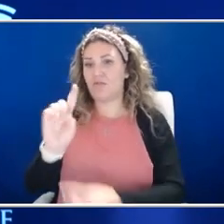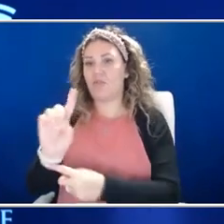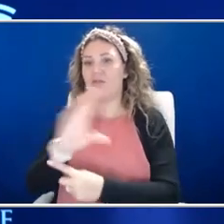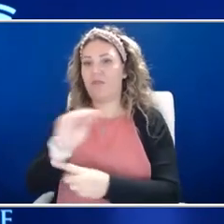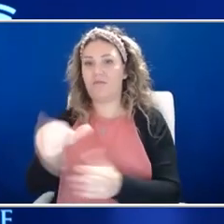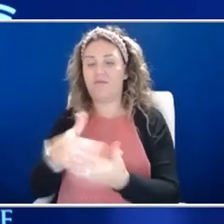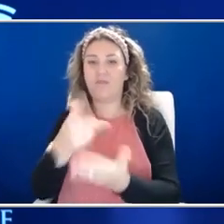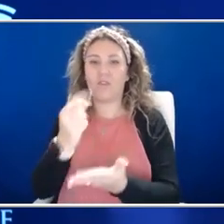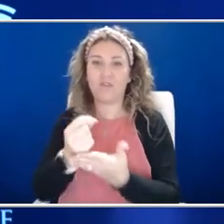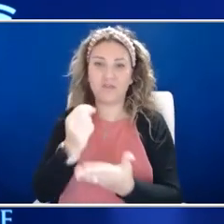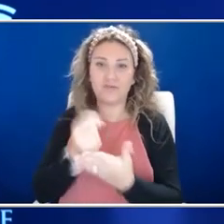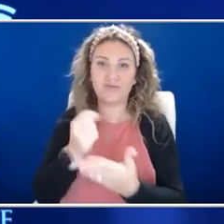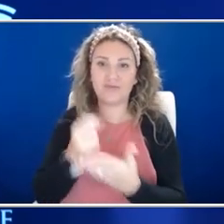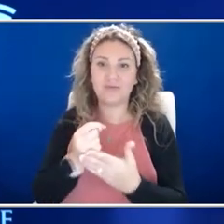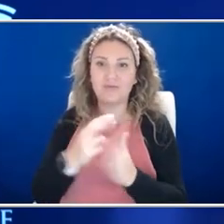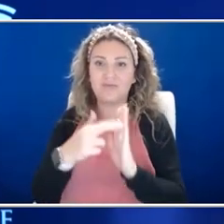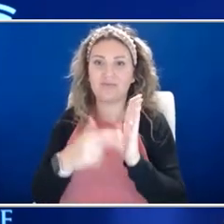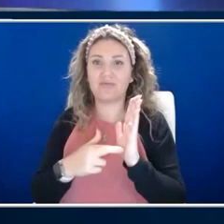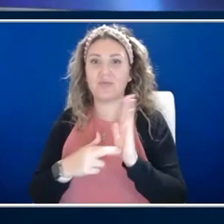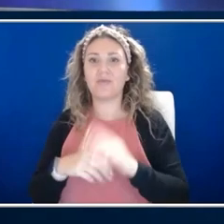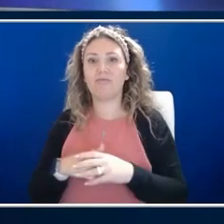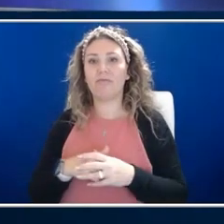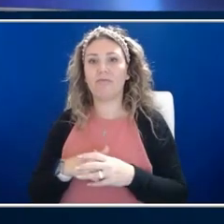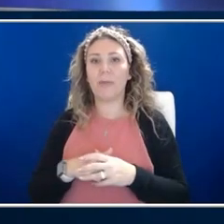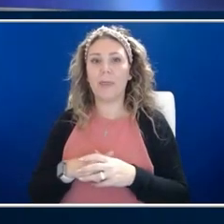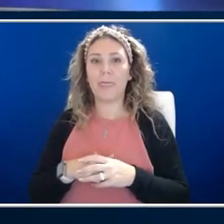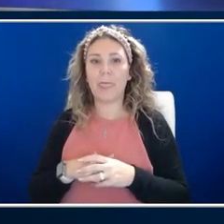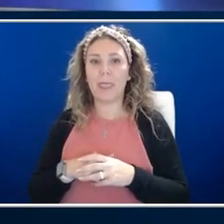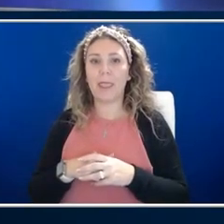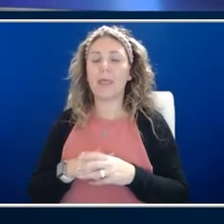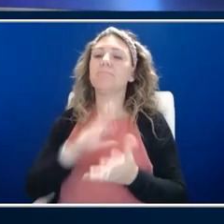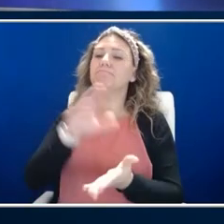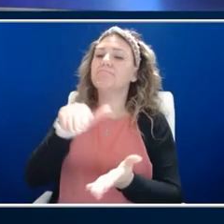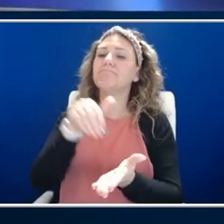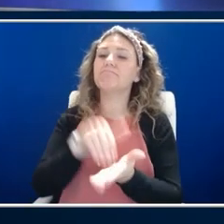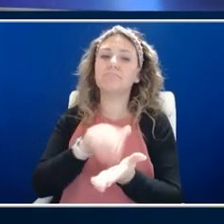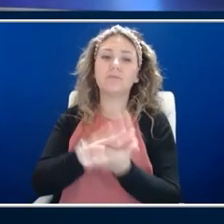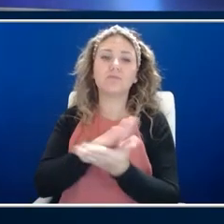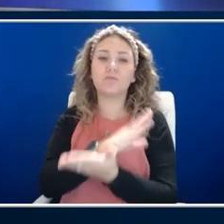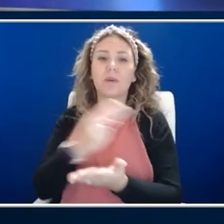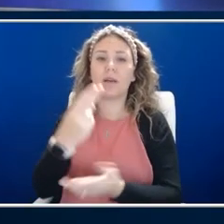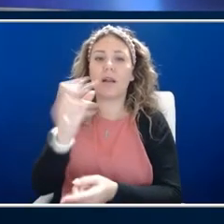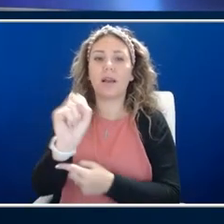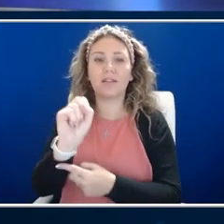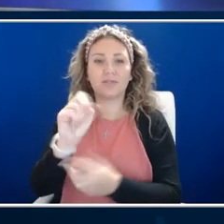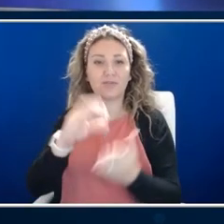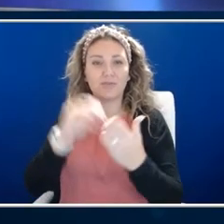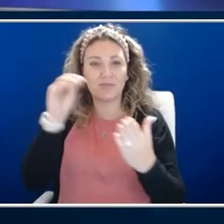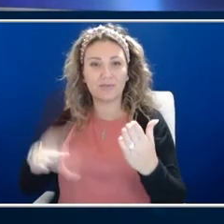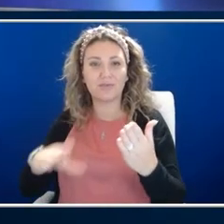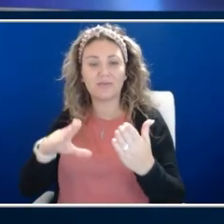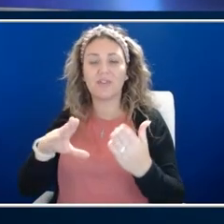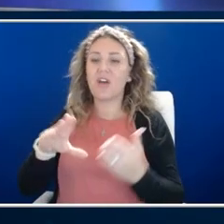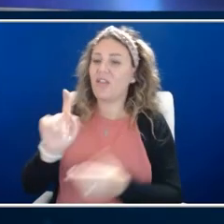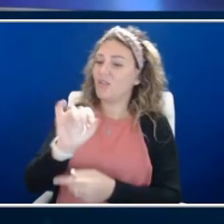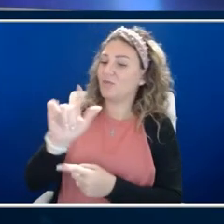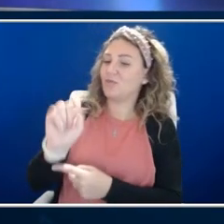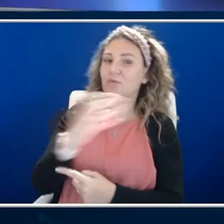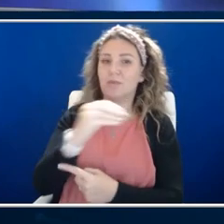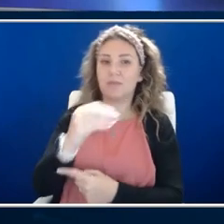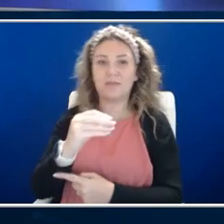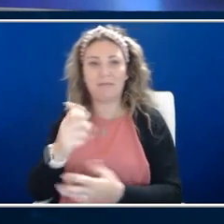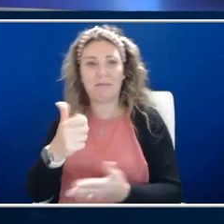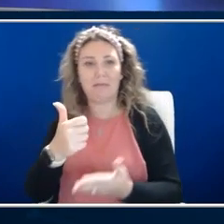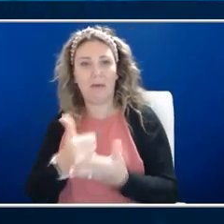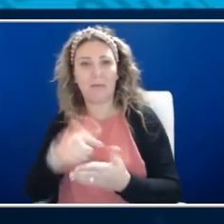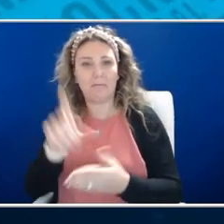infection prevention and control. Giving middle and high school students the tools and help they need to deal with a mental health crisis